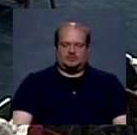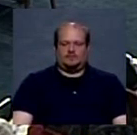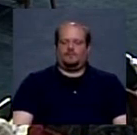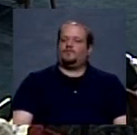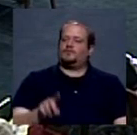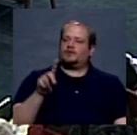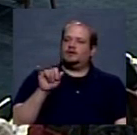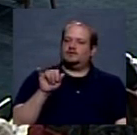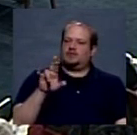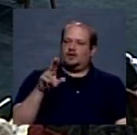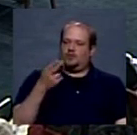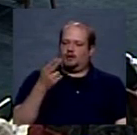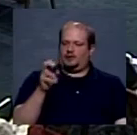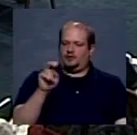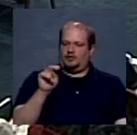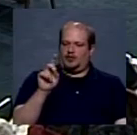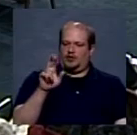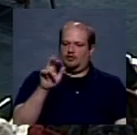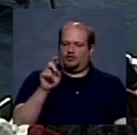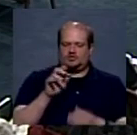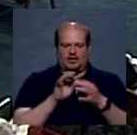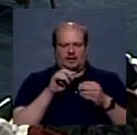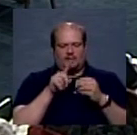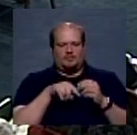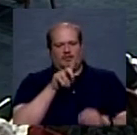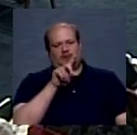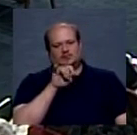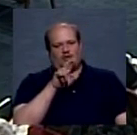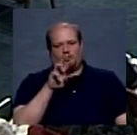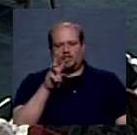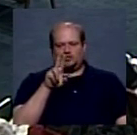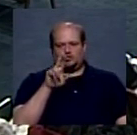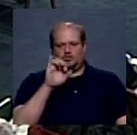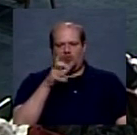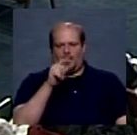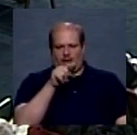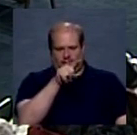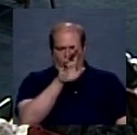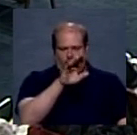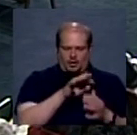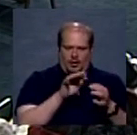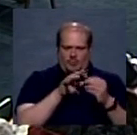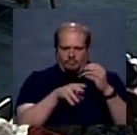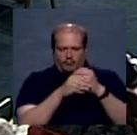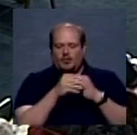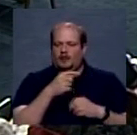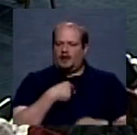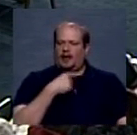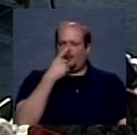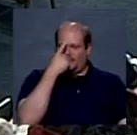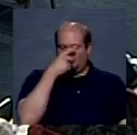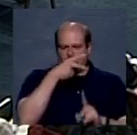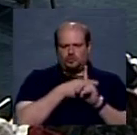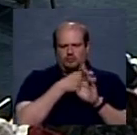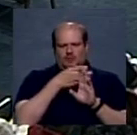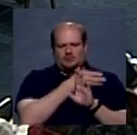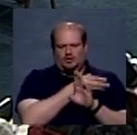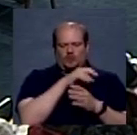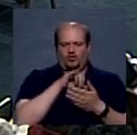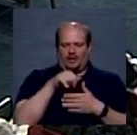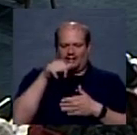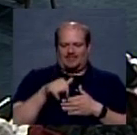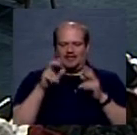Director Hendricks, do you have a comment? It's a comment on what Director Wright has said. I think I would say 2 months ago or so, is that